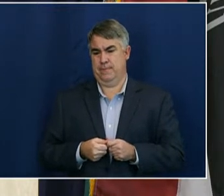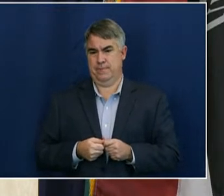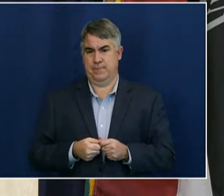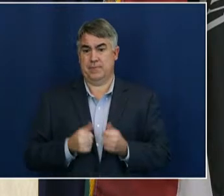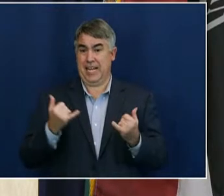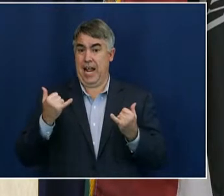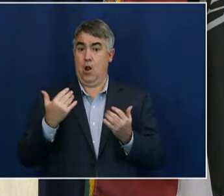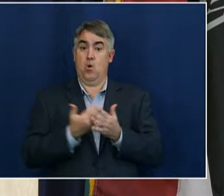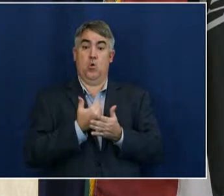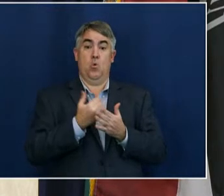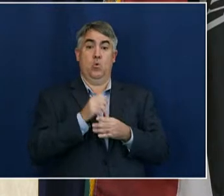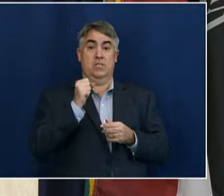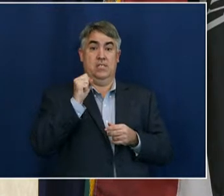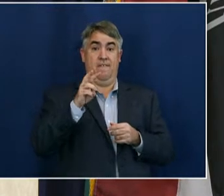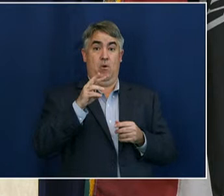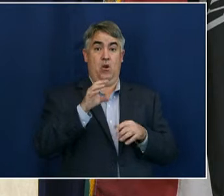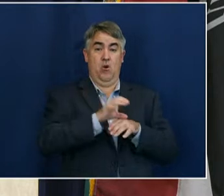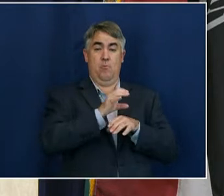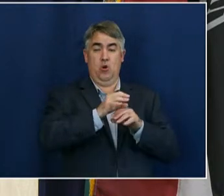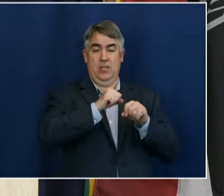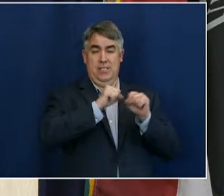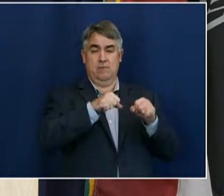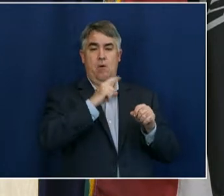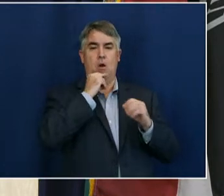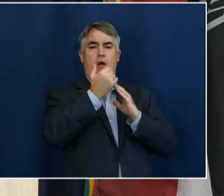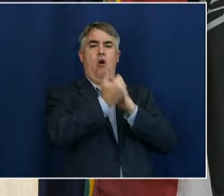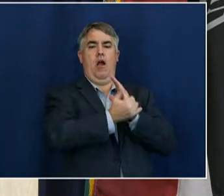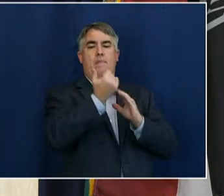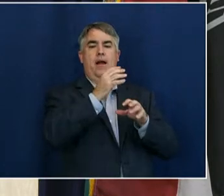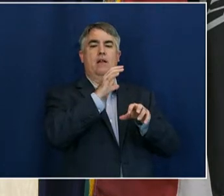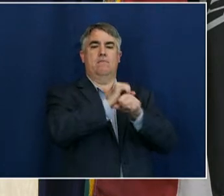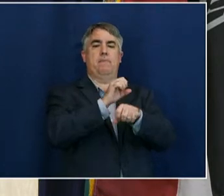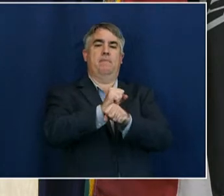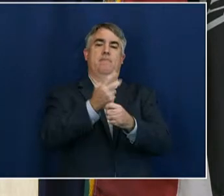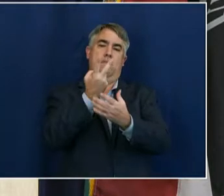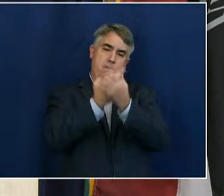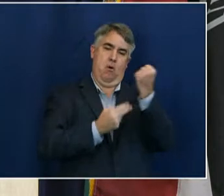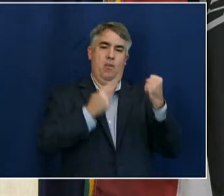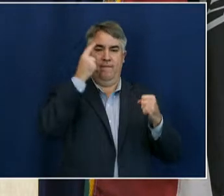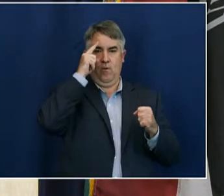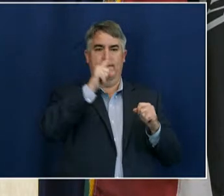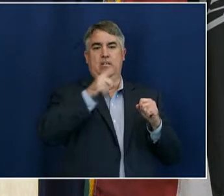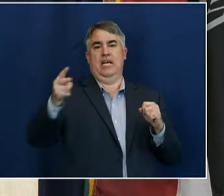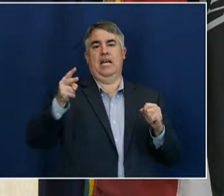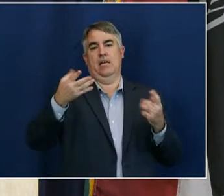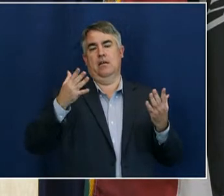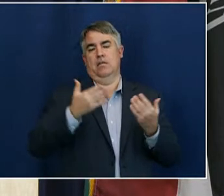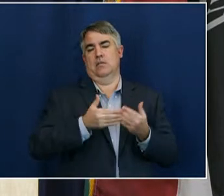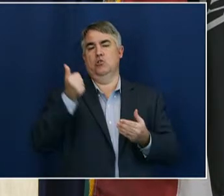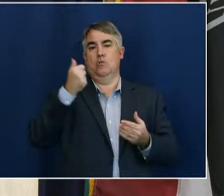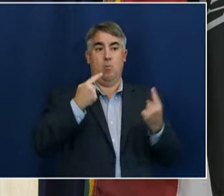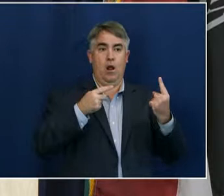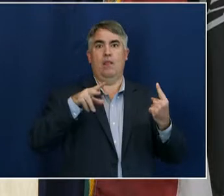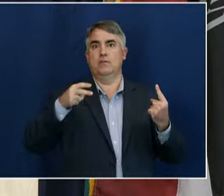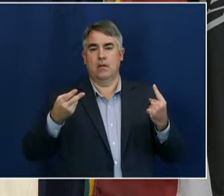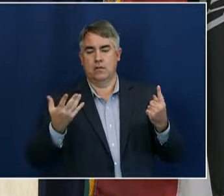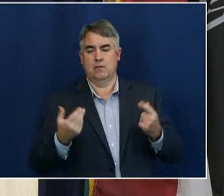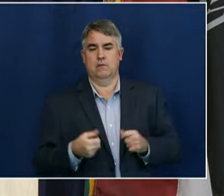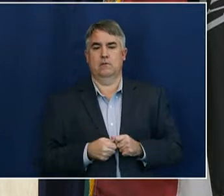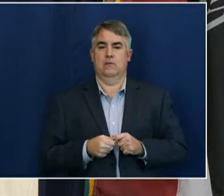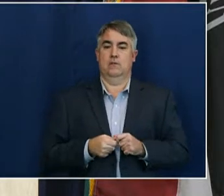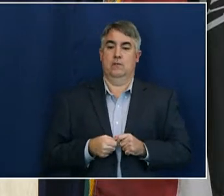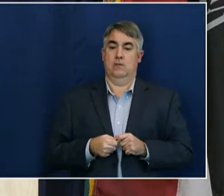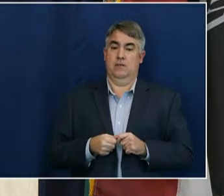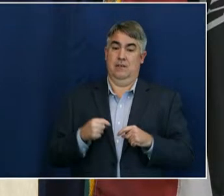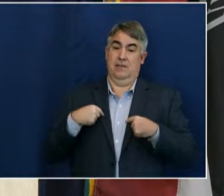the same time. And so moving forward, we think this will be less of an issue. The second thing is we haven't had a problem of people missing appointments, and we haven't had a